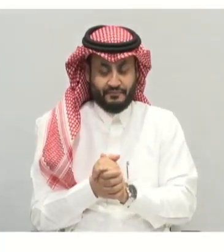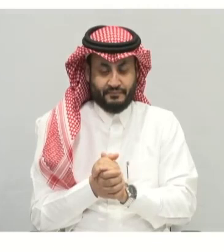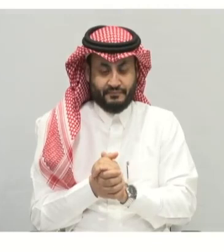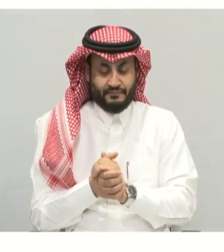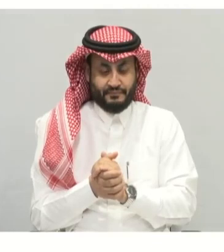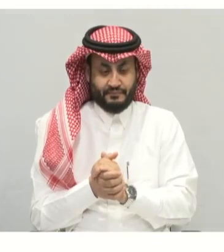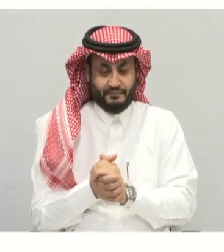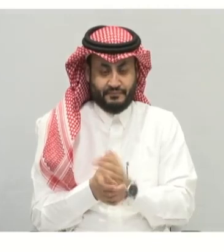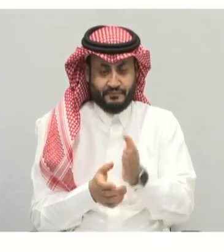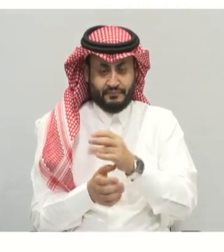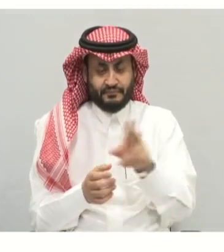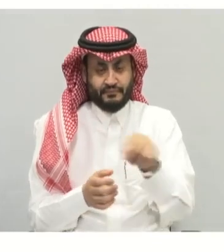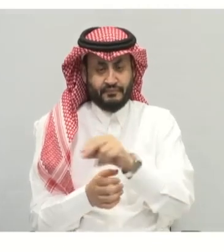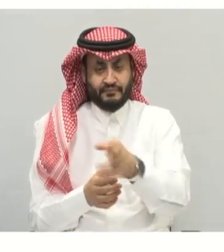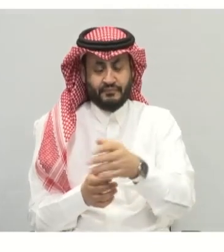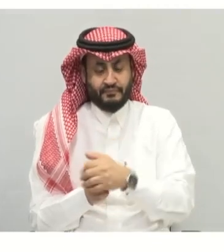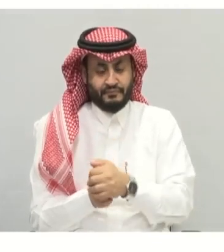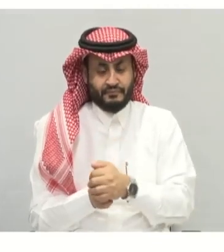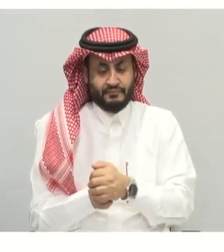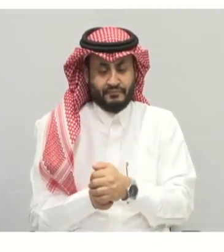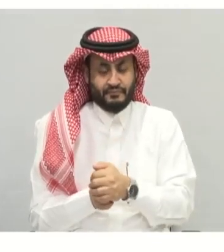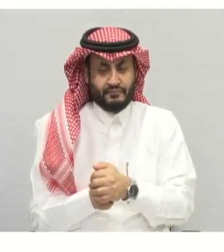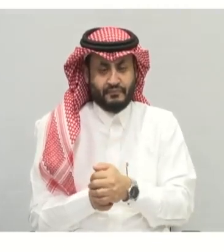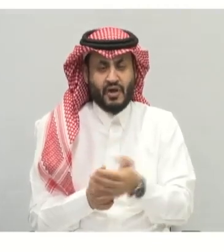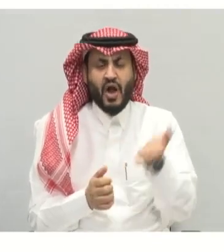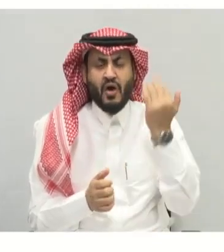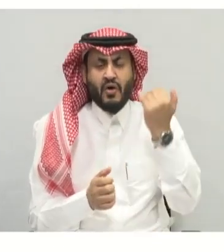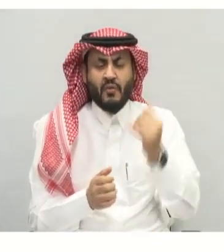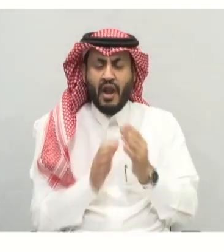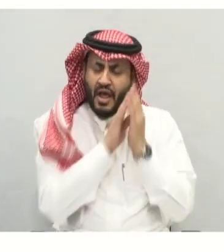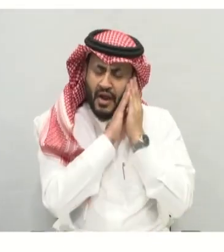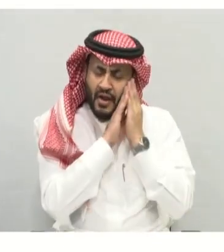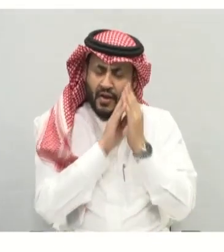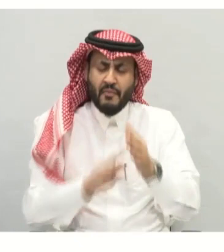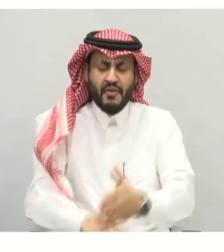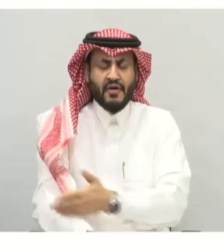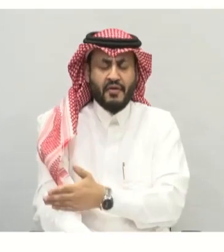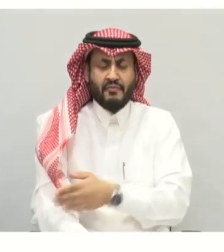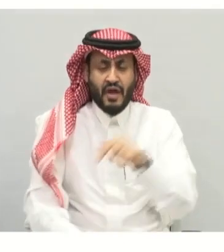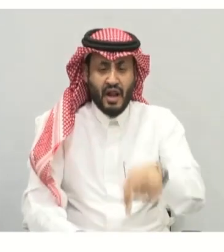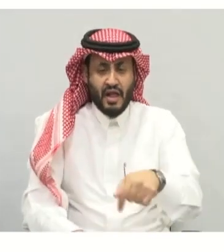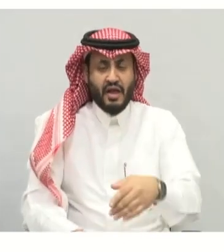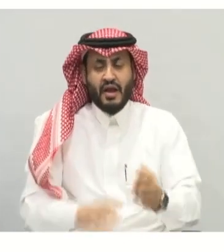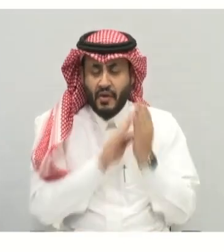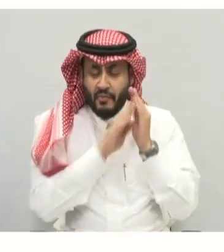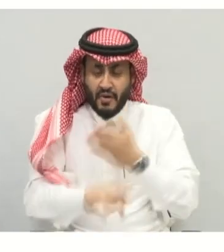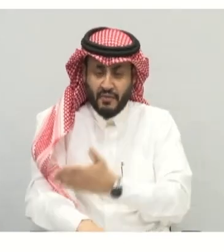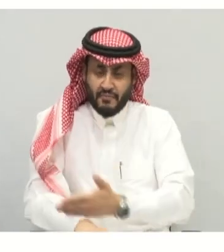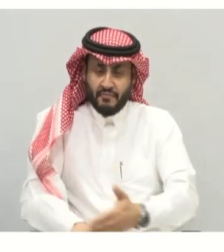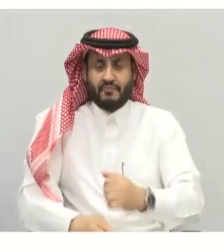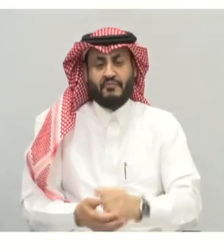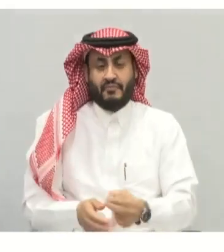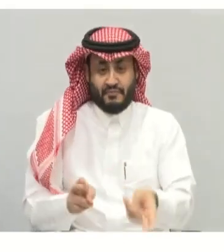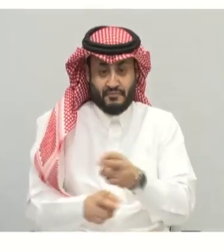and here other example I used to go to bed late but now I go to bed early and after